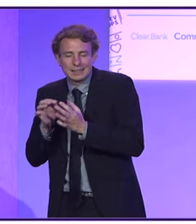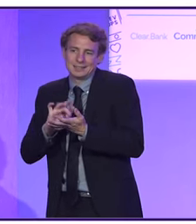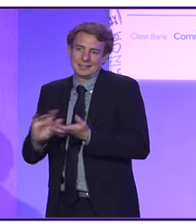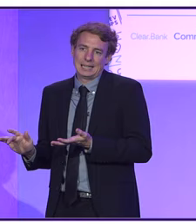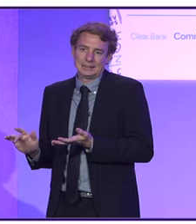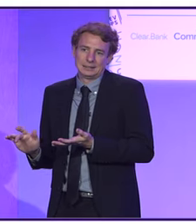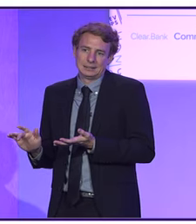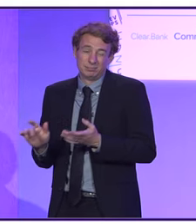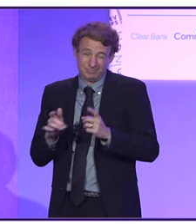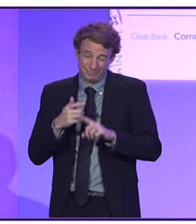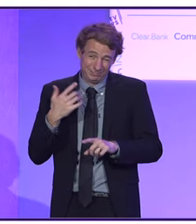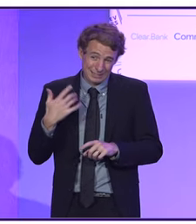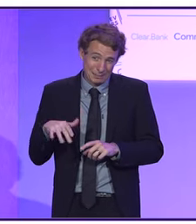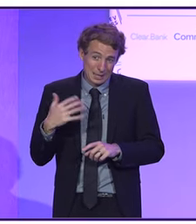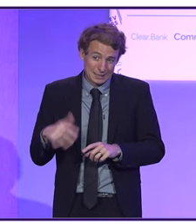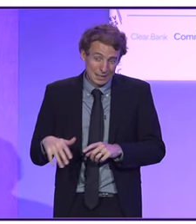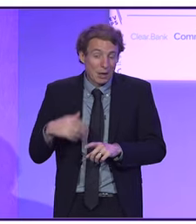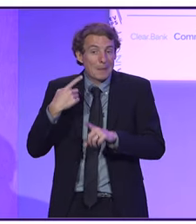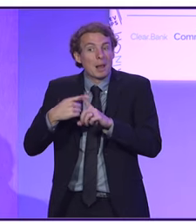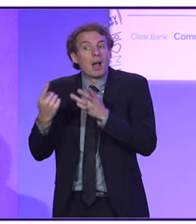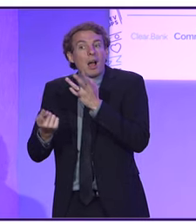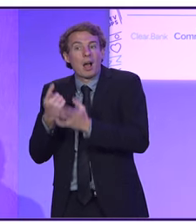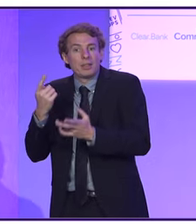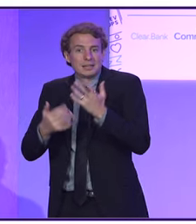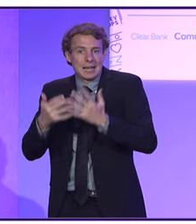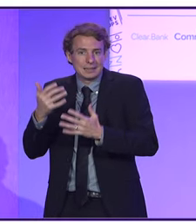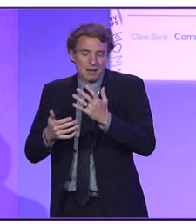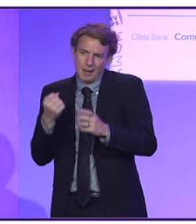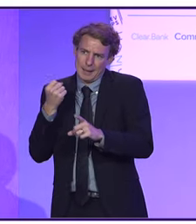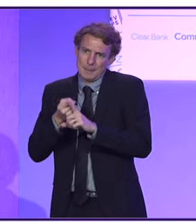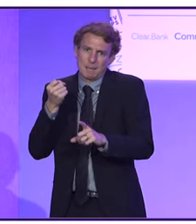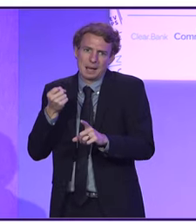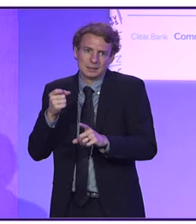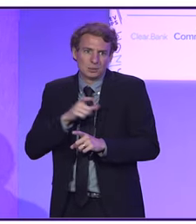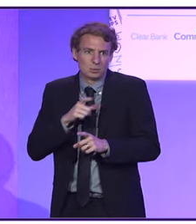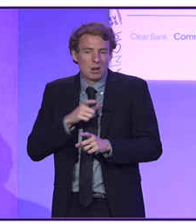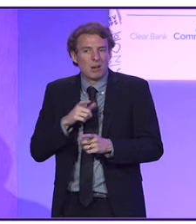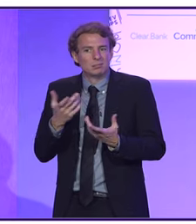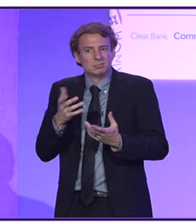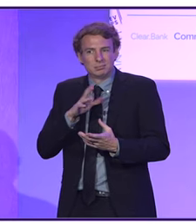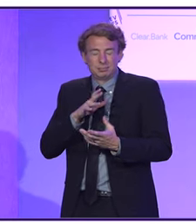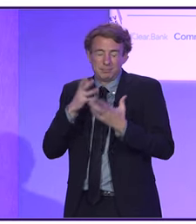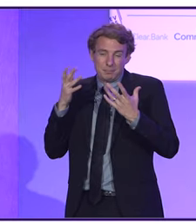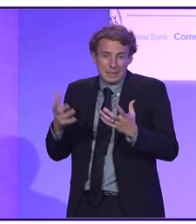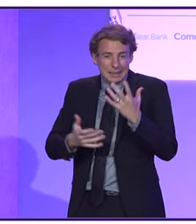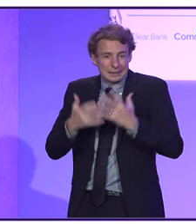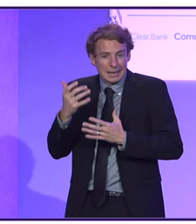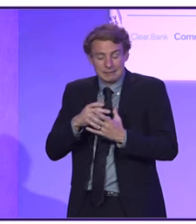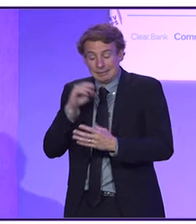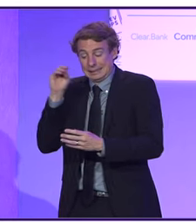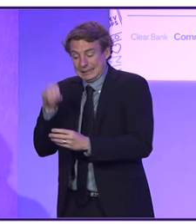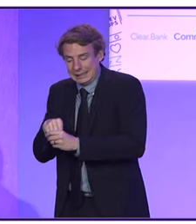has a massive impact on the other data, especially for a DIY process. You've just ingested a huge amount of data into an open search cluster, for